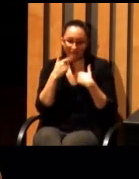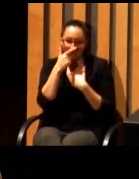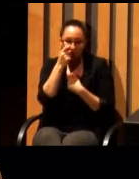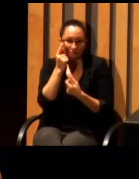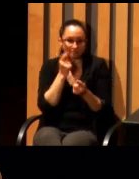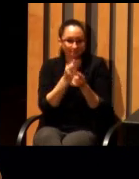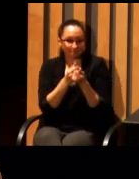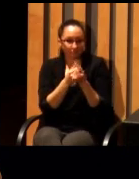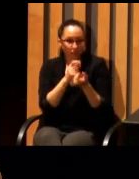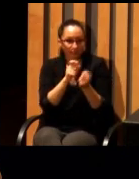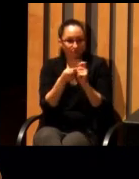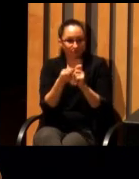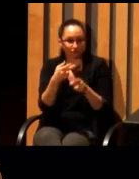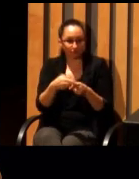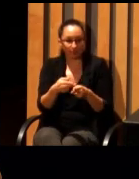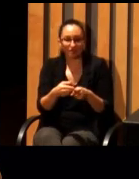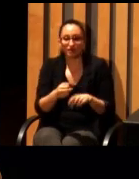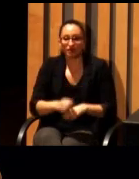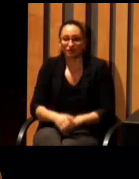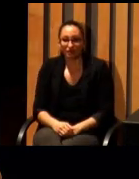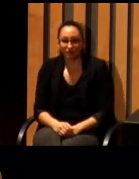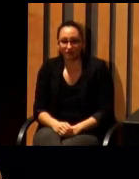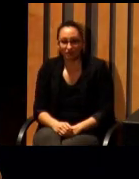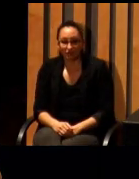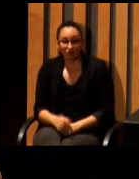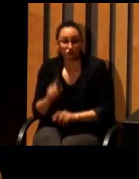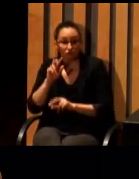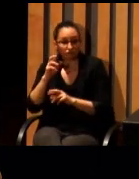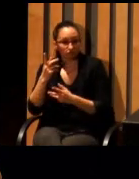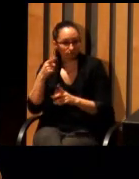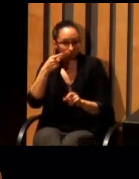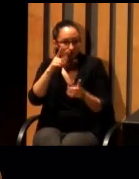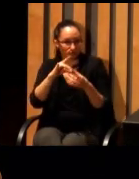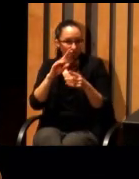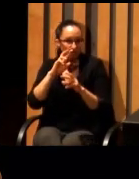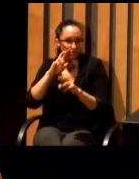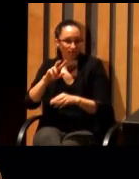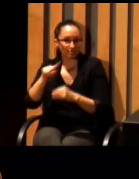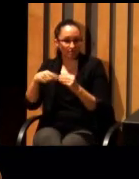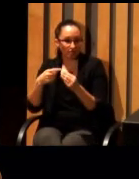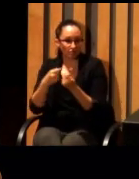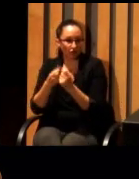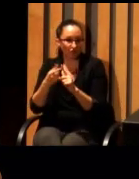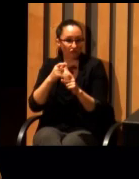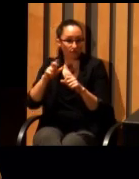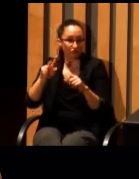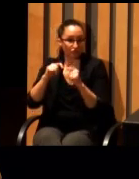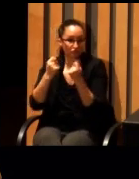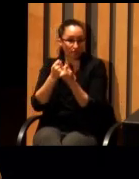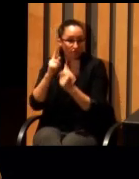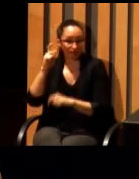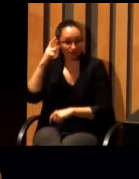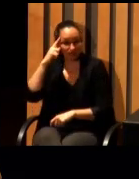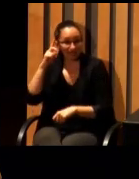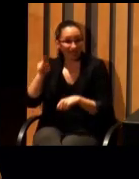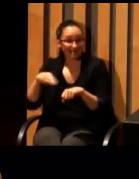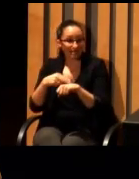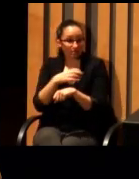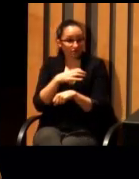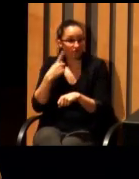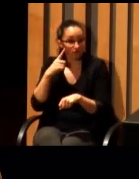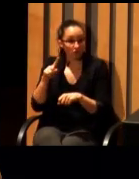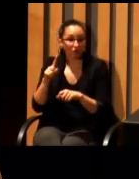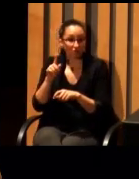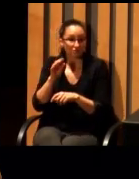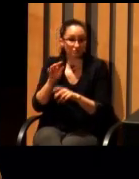also in terms of response from tribal governments or support of tribal governments, the National Congress of American Indians passed a resolution